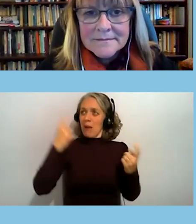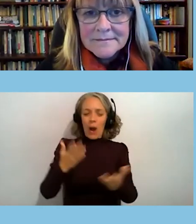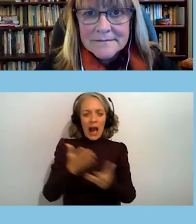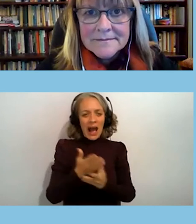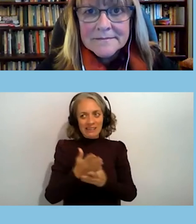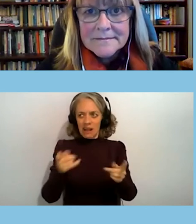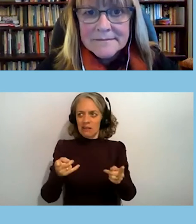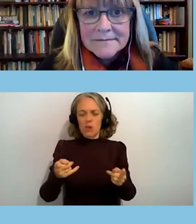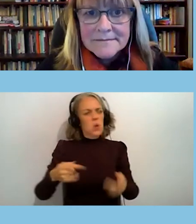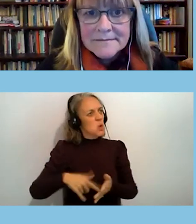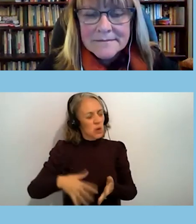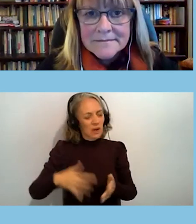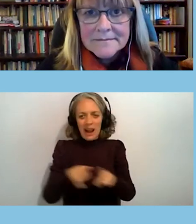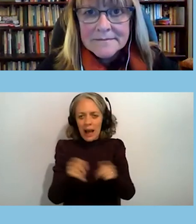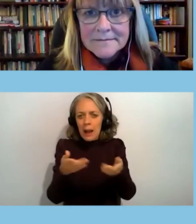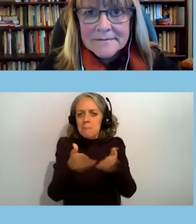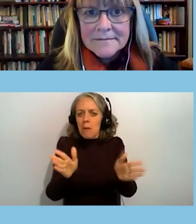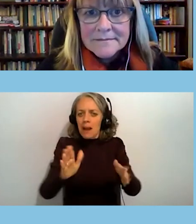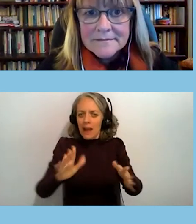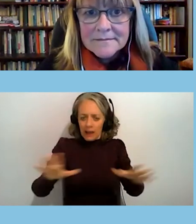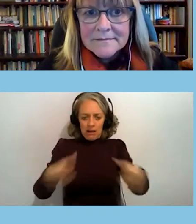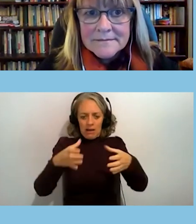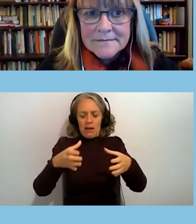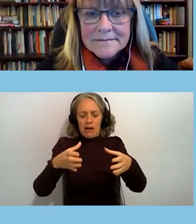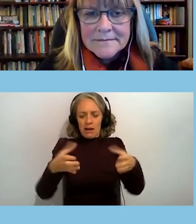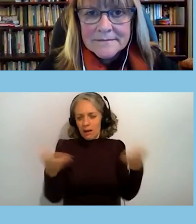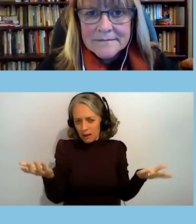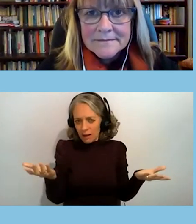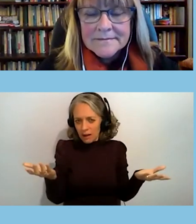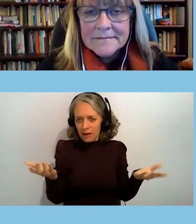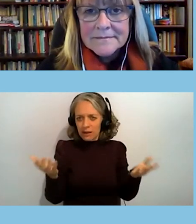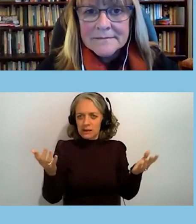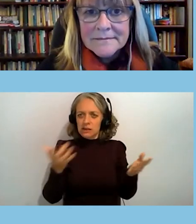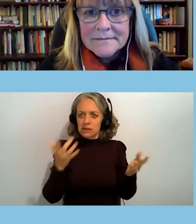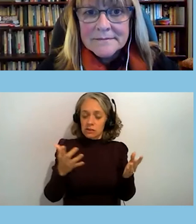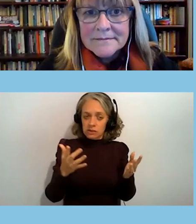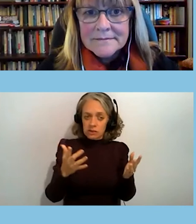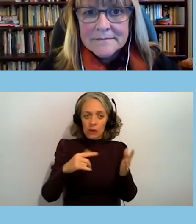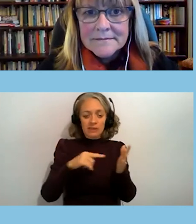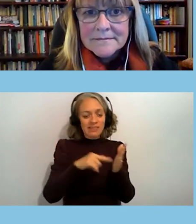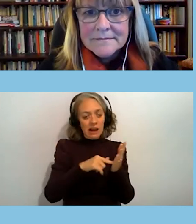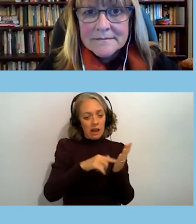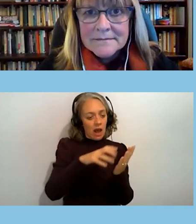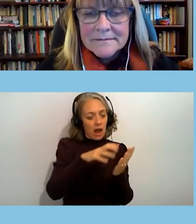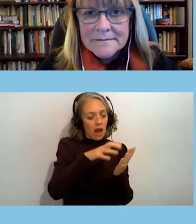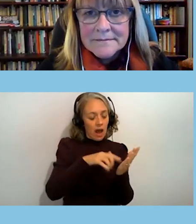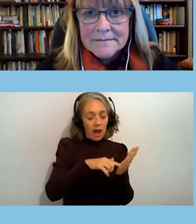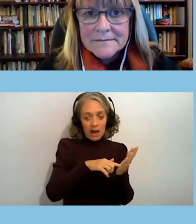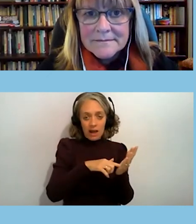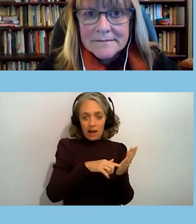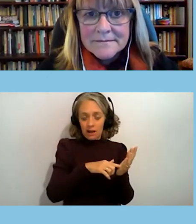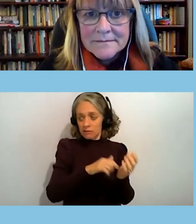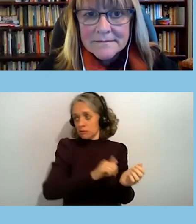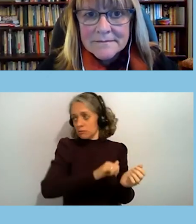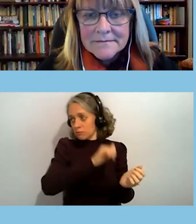particularly in public institutions. In the question of access, Tanya writes, incredibly